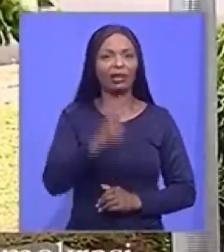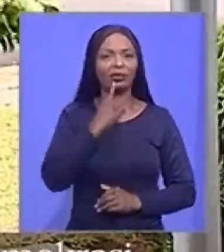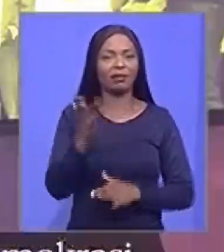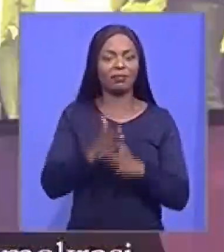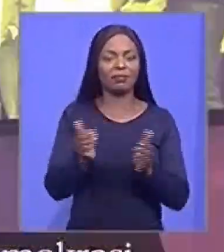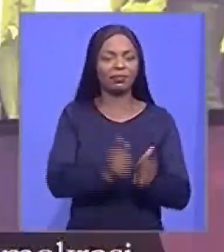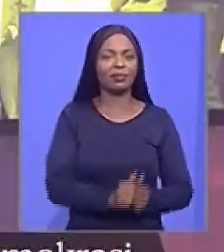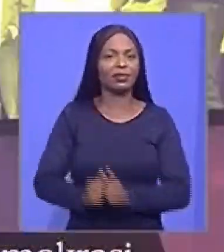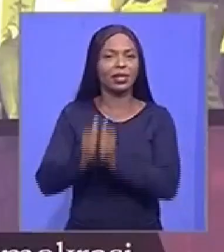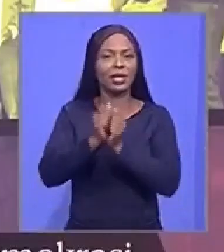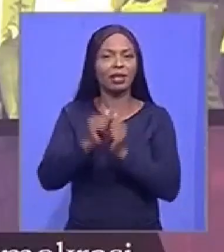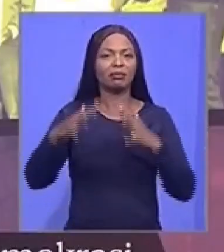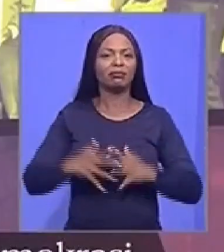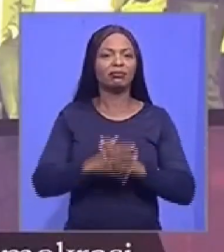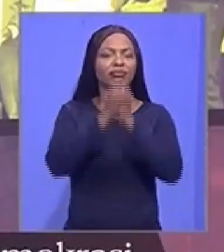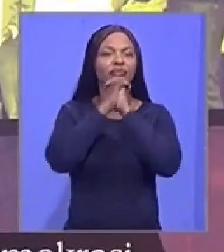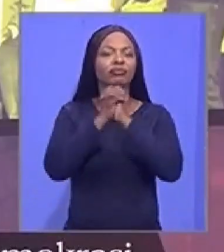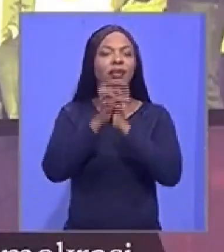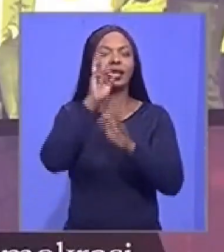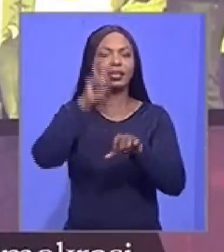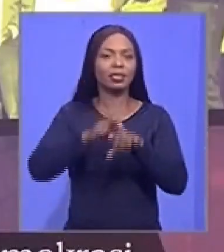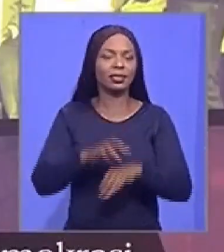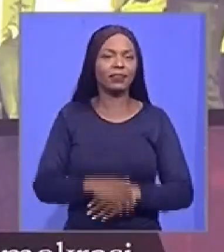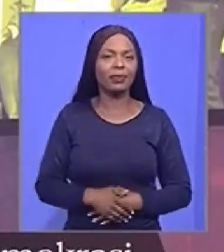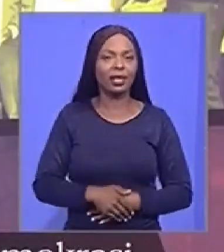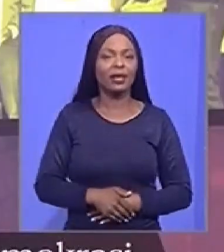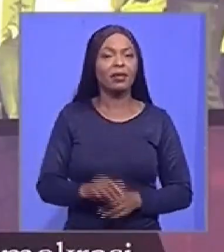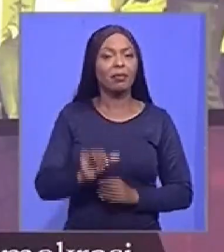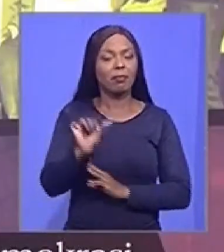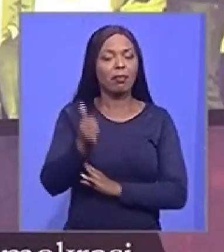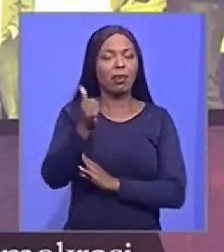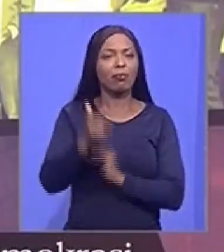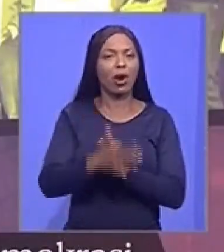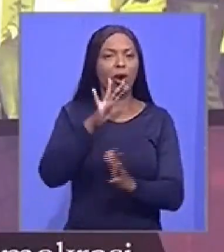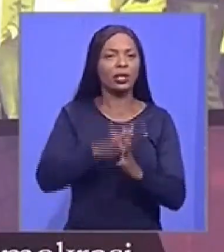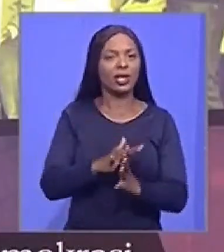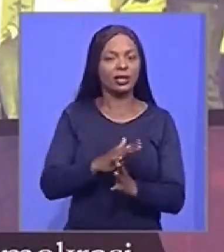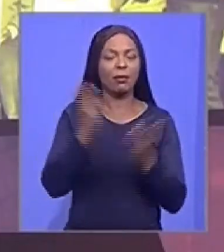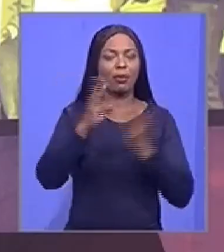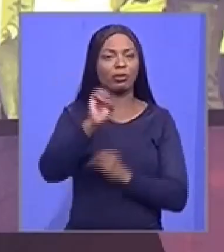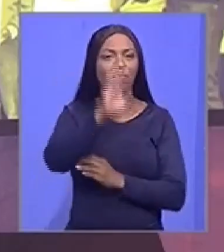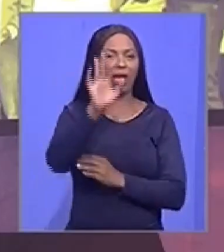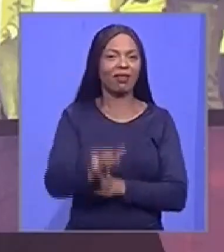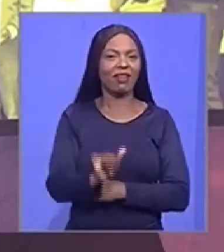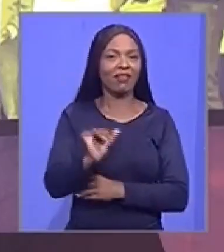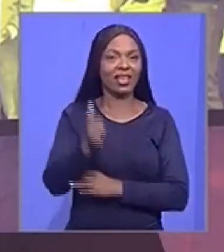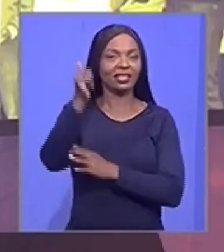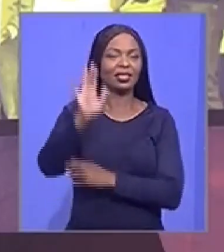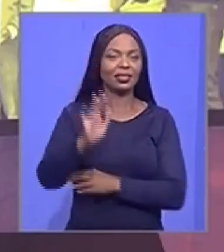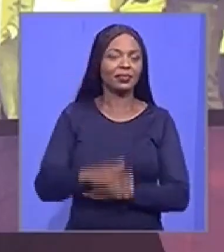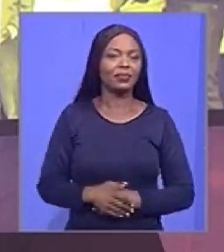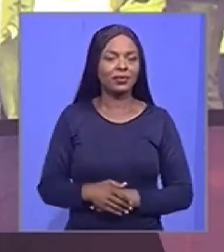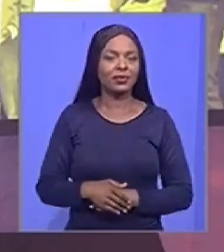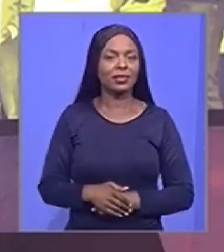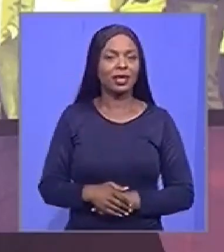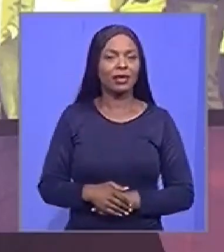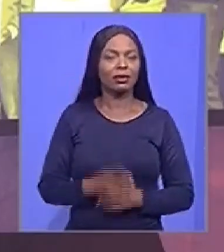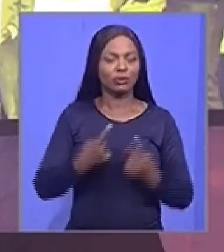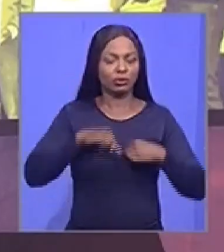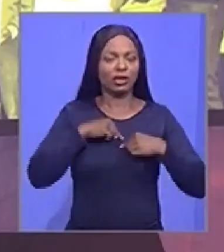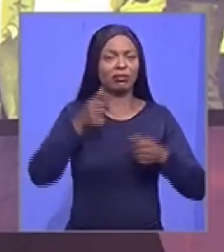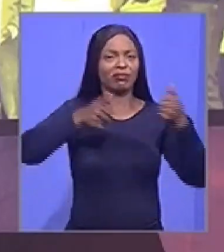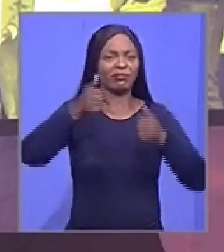mmogo. We are at a time where we have to put South Africans first. We're at a time where we have to put ourselves aside. And we know